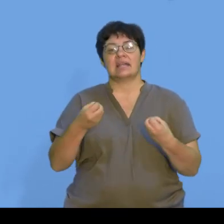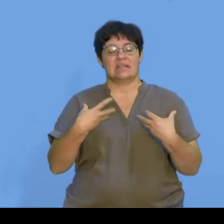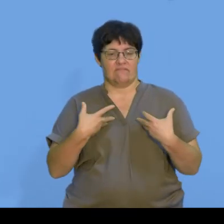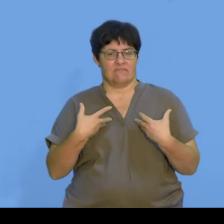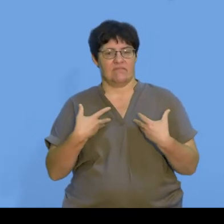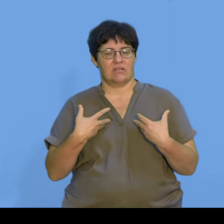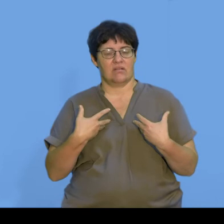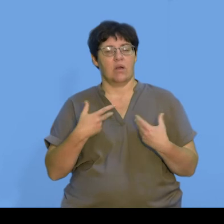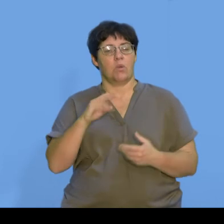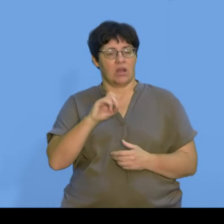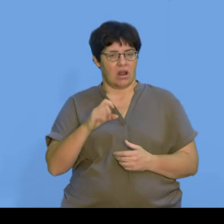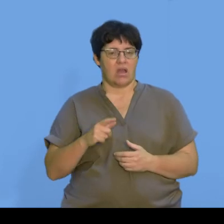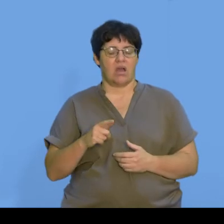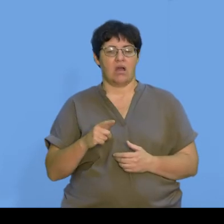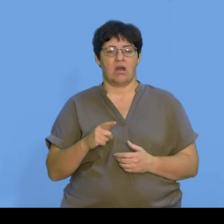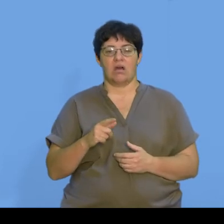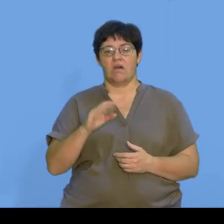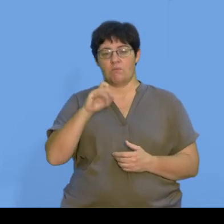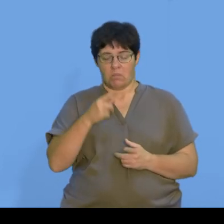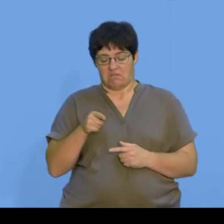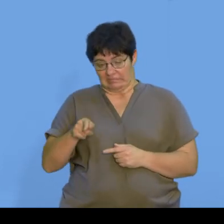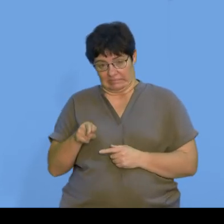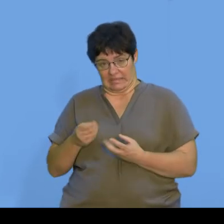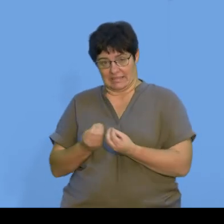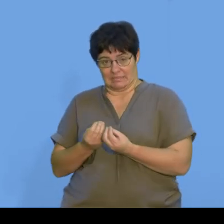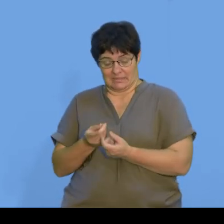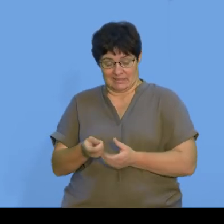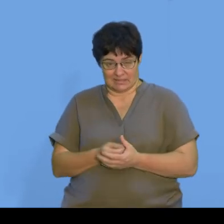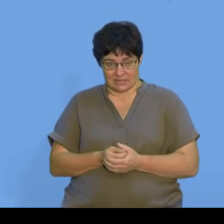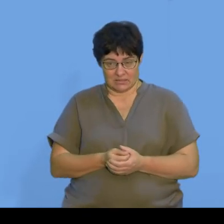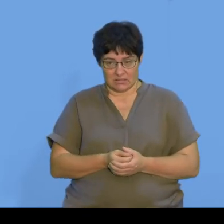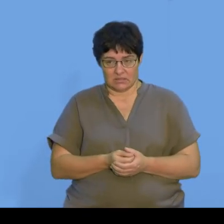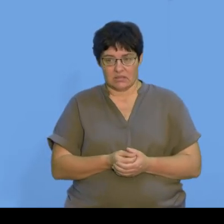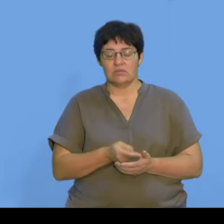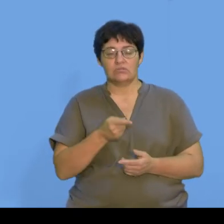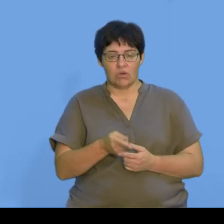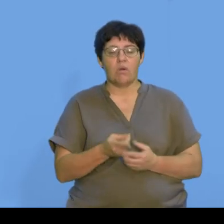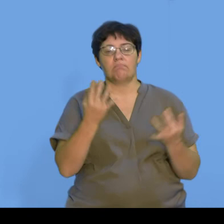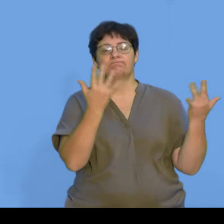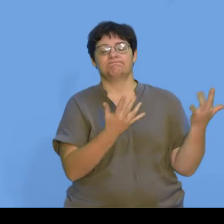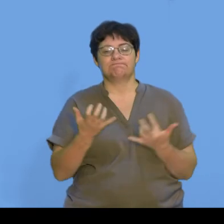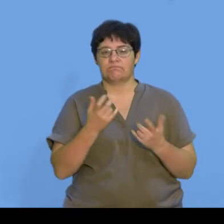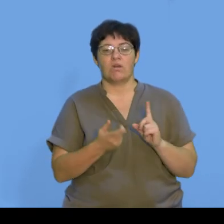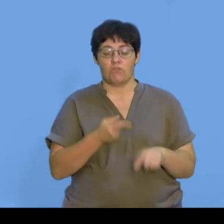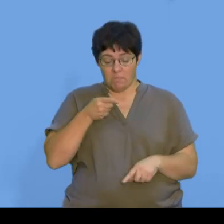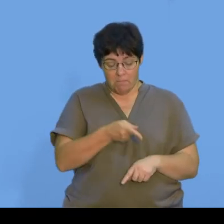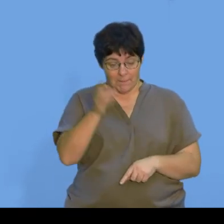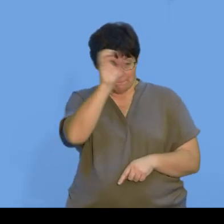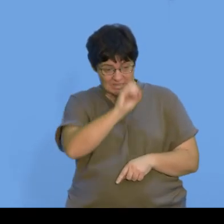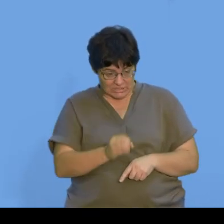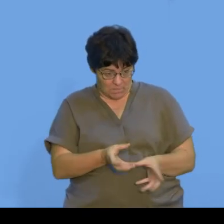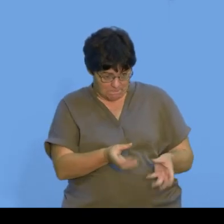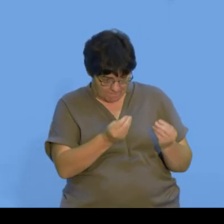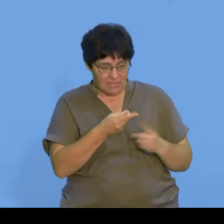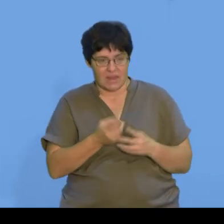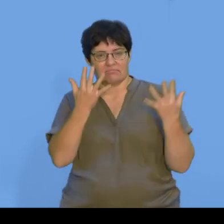actual molecular formula of the substance. So the empirical formula of a compound can be calculated from its percentage